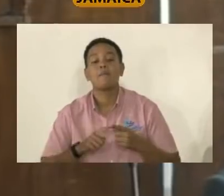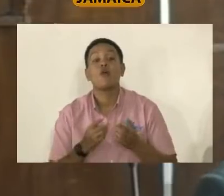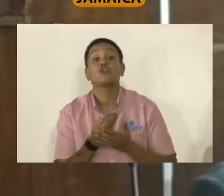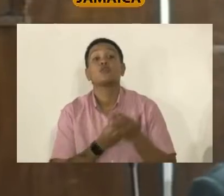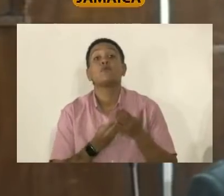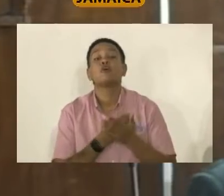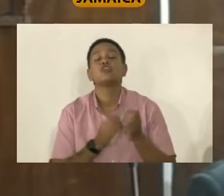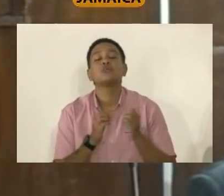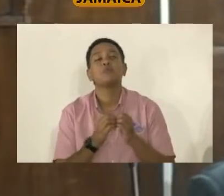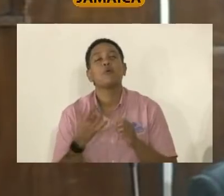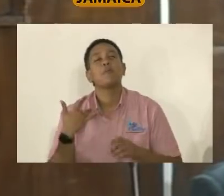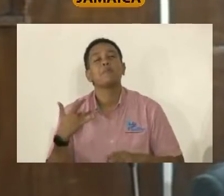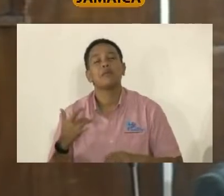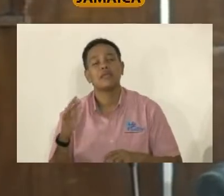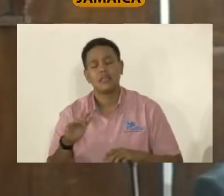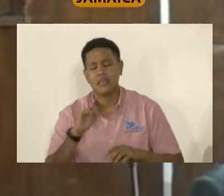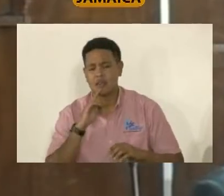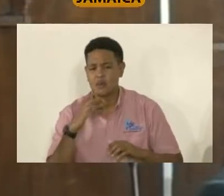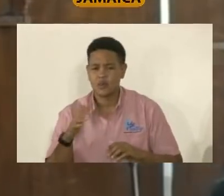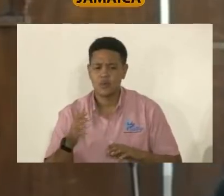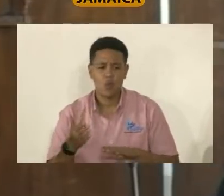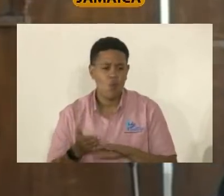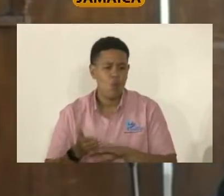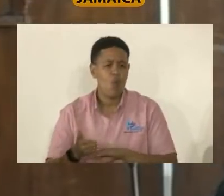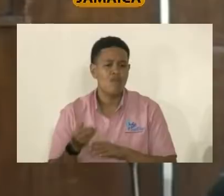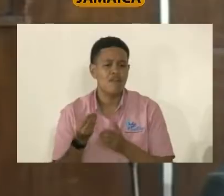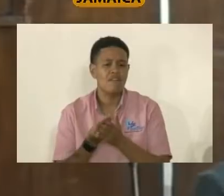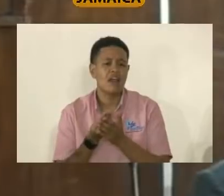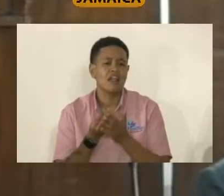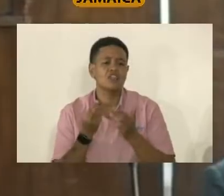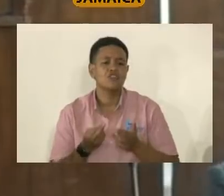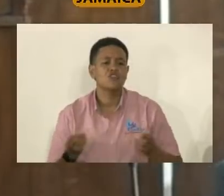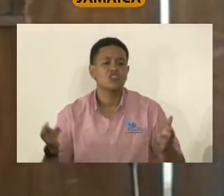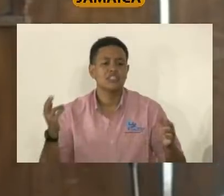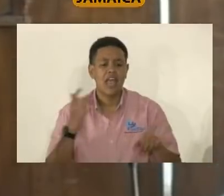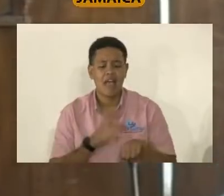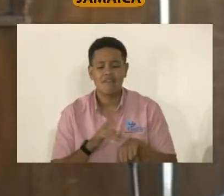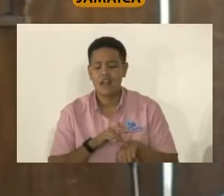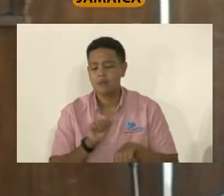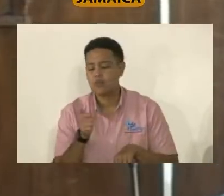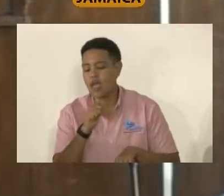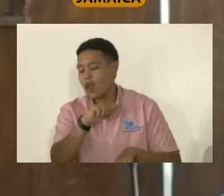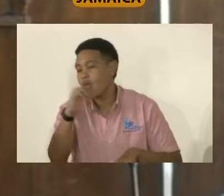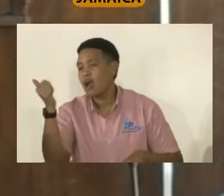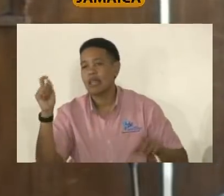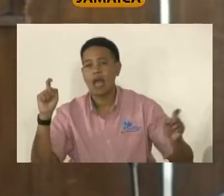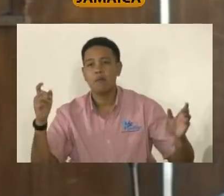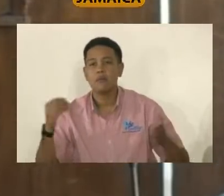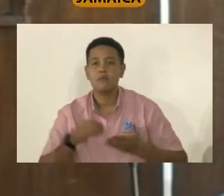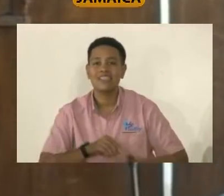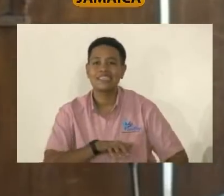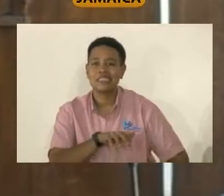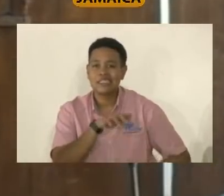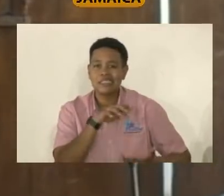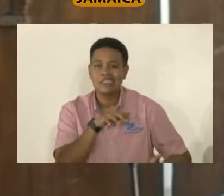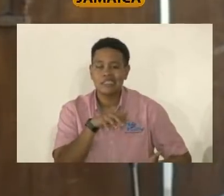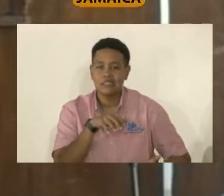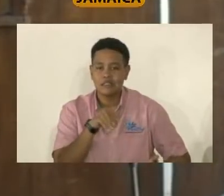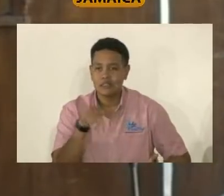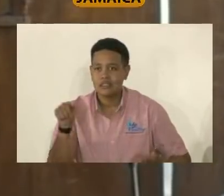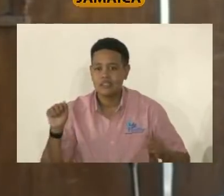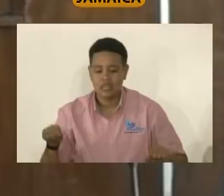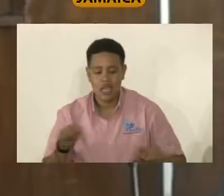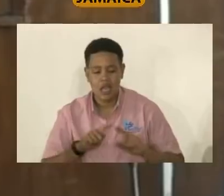more generally, far exceeding the financial resources available to any other administration. And secondly,